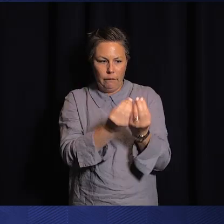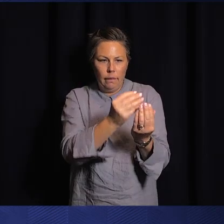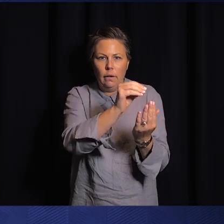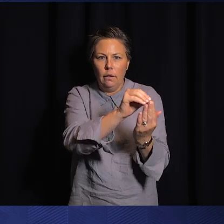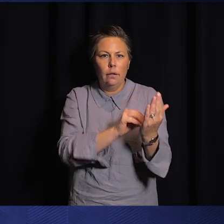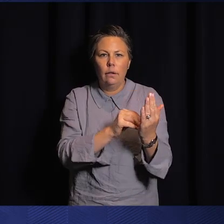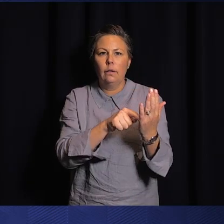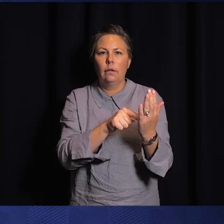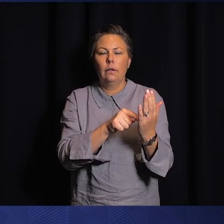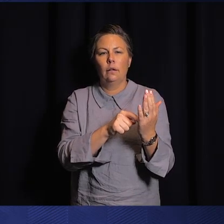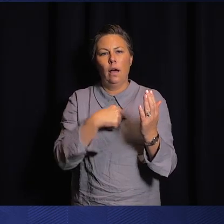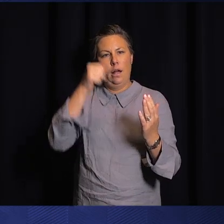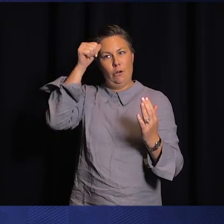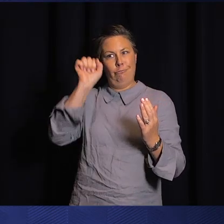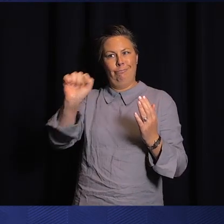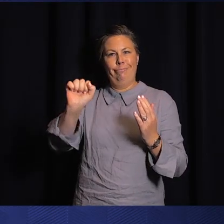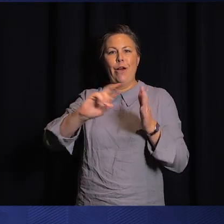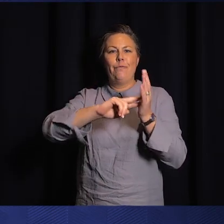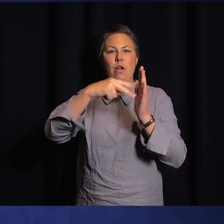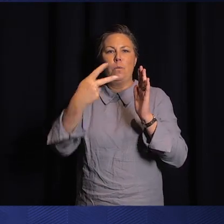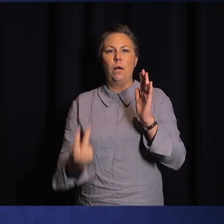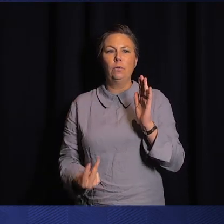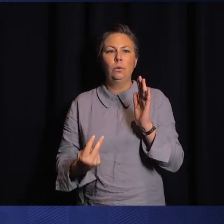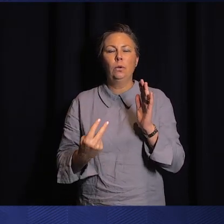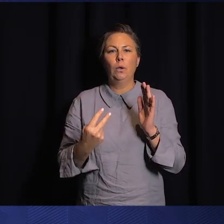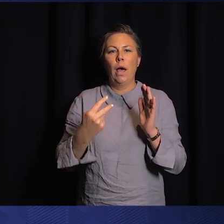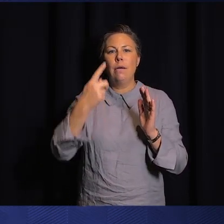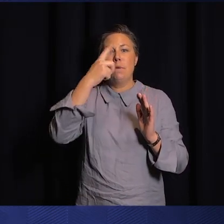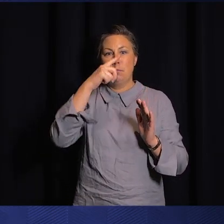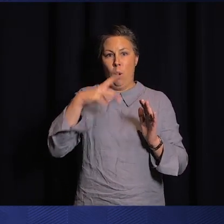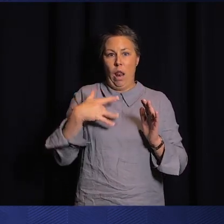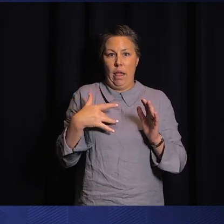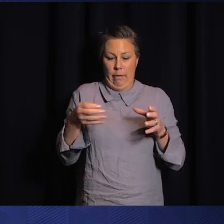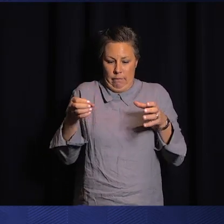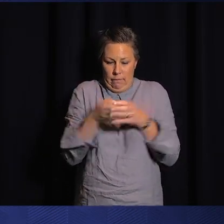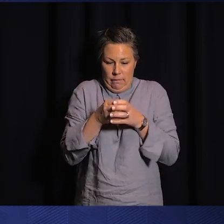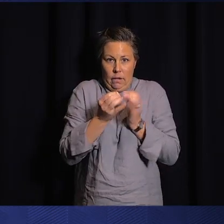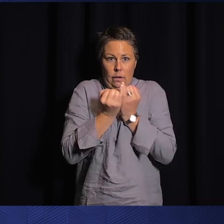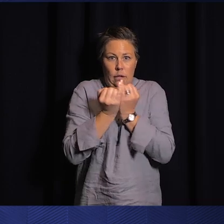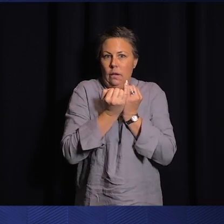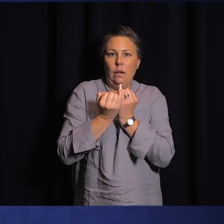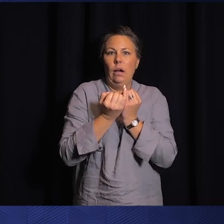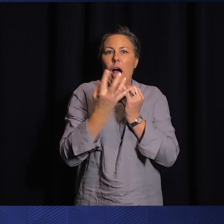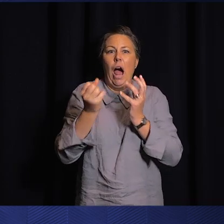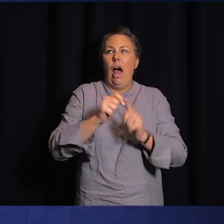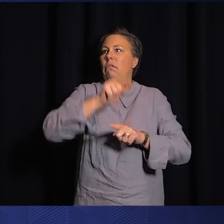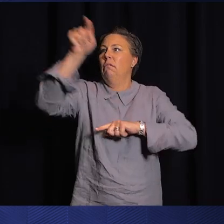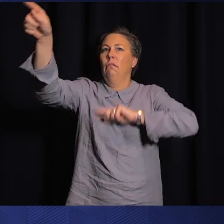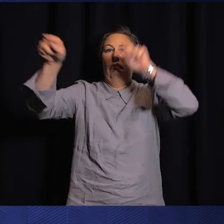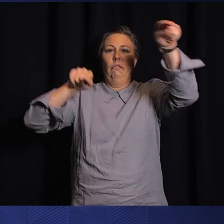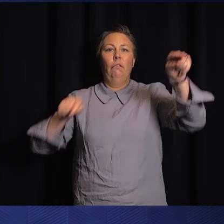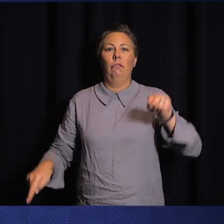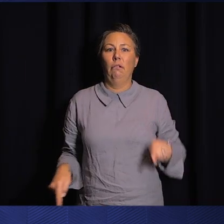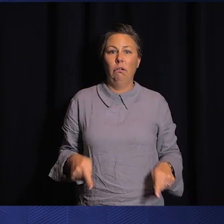of the characteristics of Vanuatu is also that the population is spread over a vast area with multiple islands, and